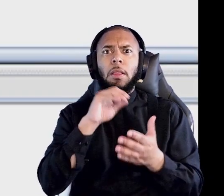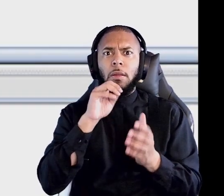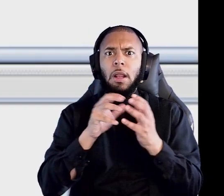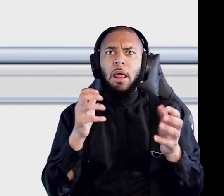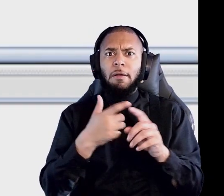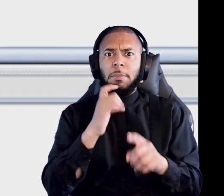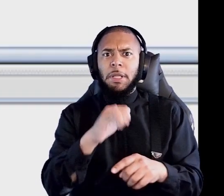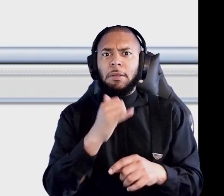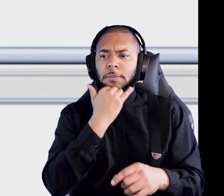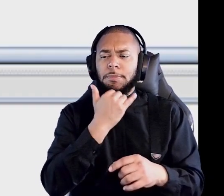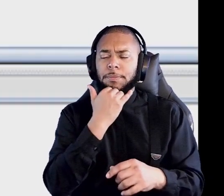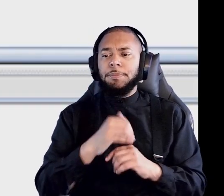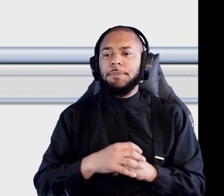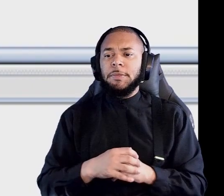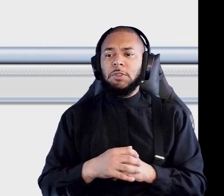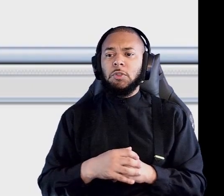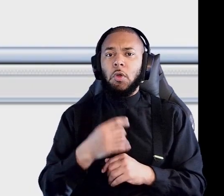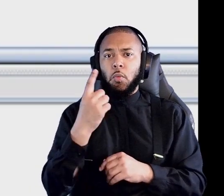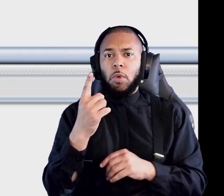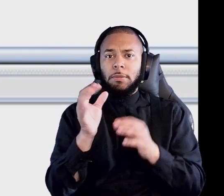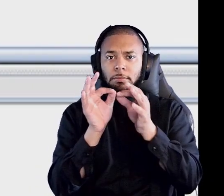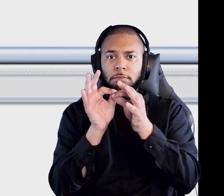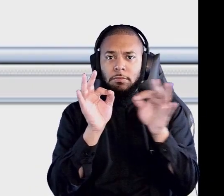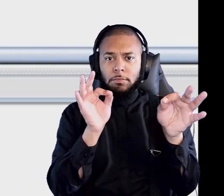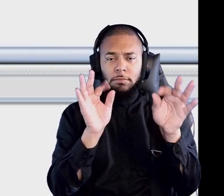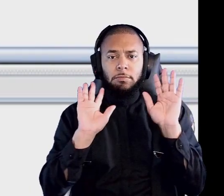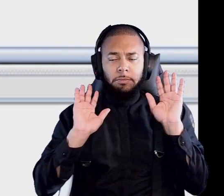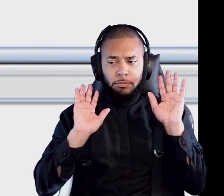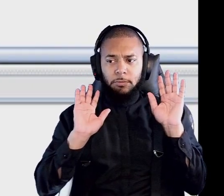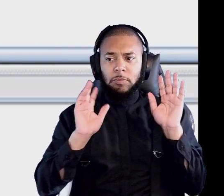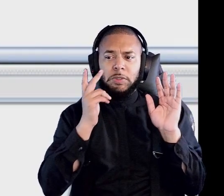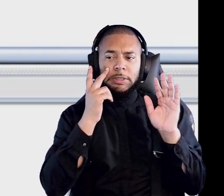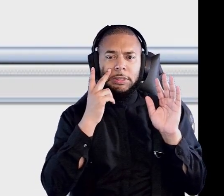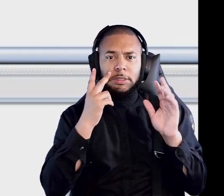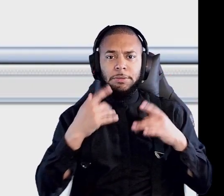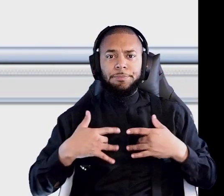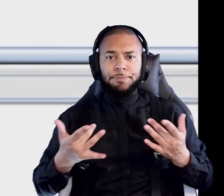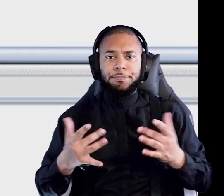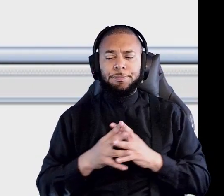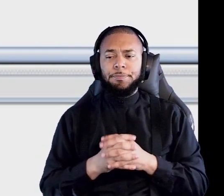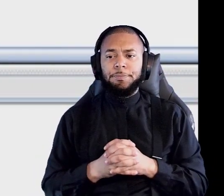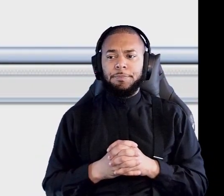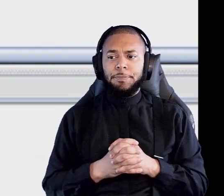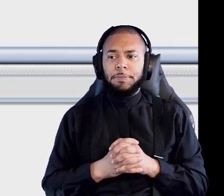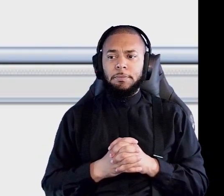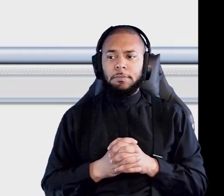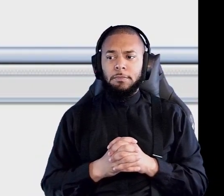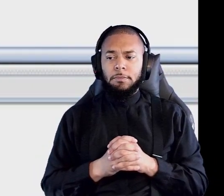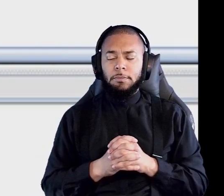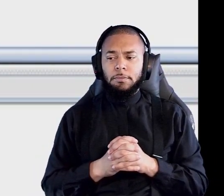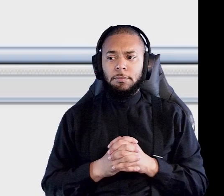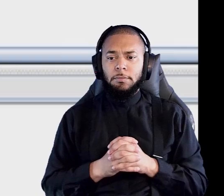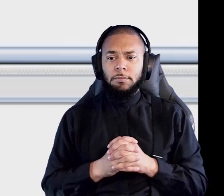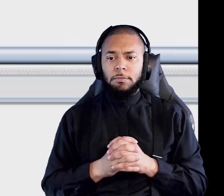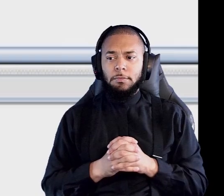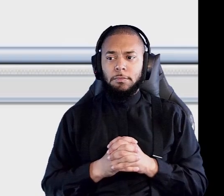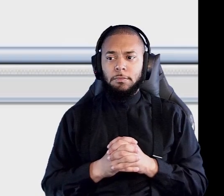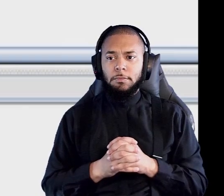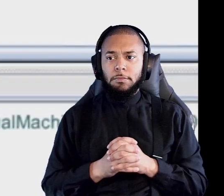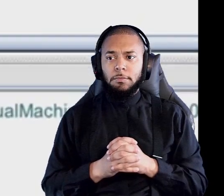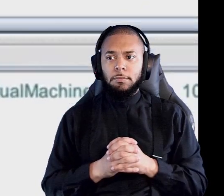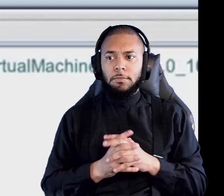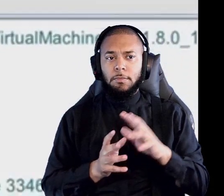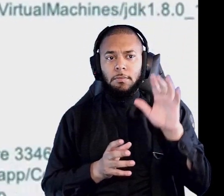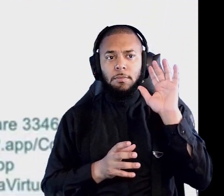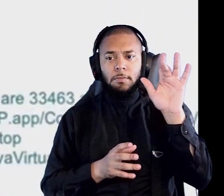first start with this one line of code just to see how it works. I'm going to click this little running